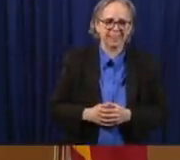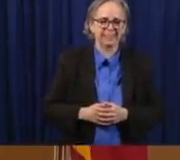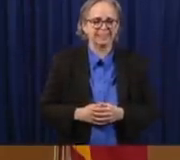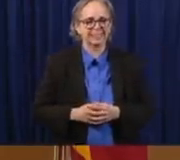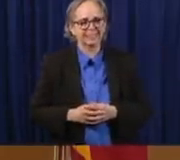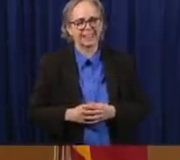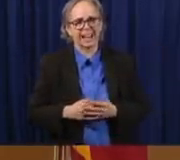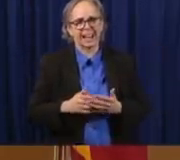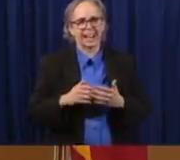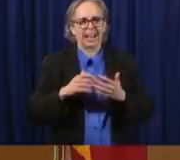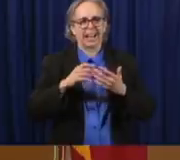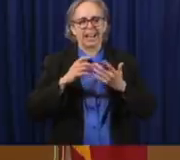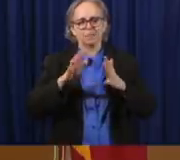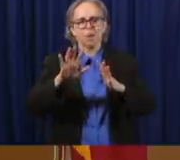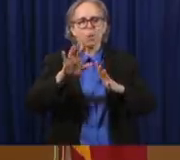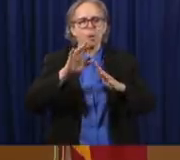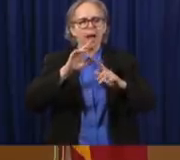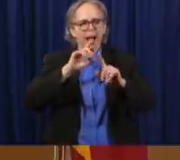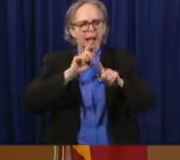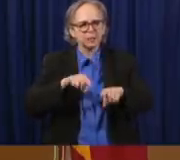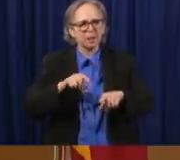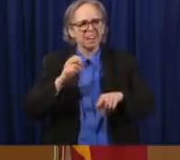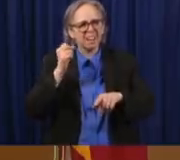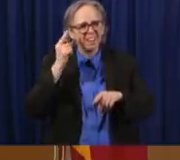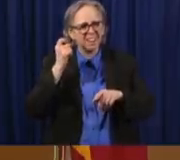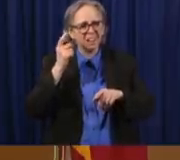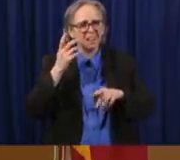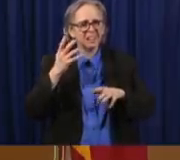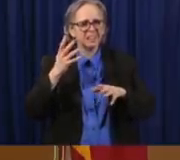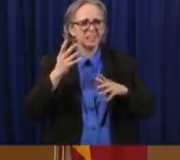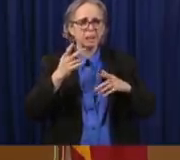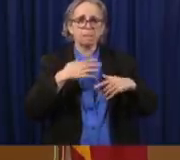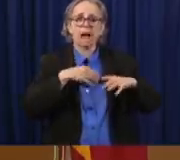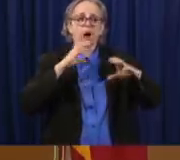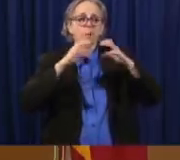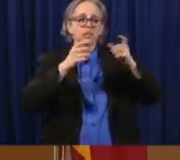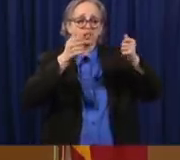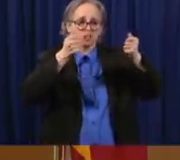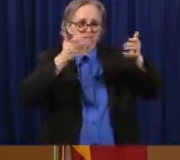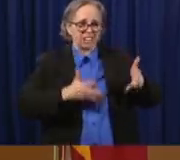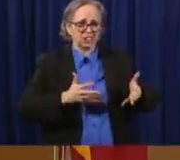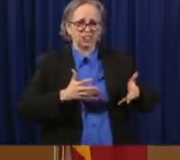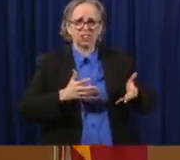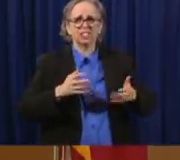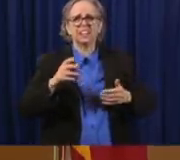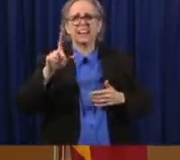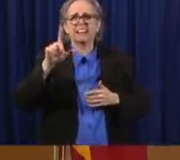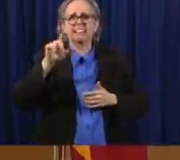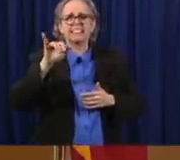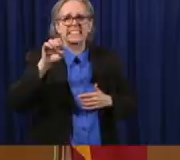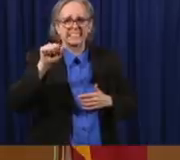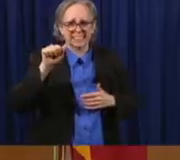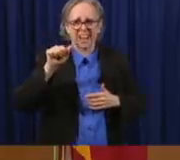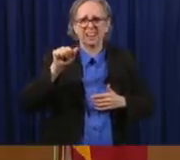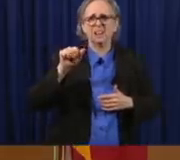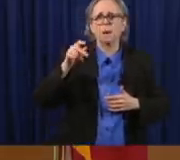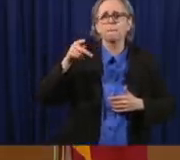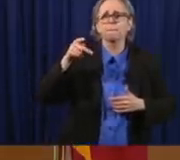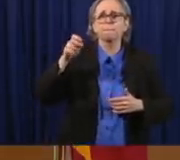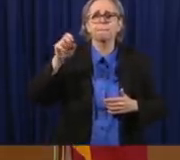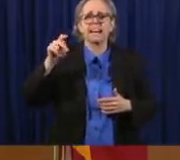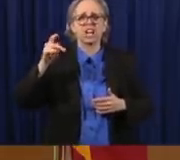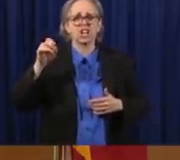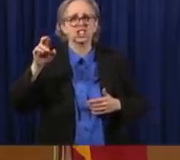my communications director, Lisa Peterson, tells me on Twitter, people are tweeting